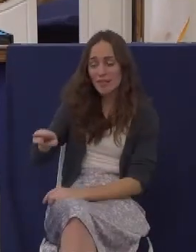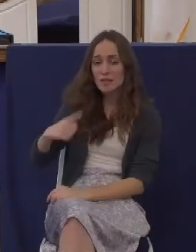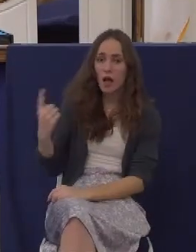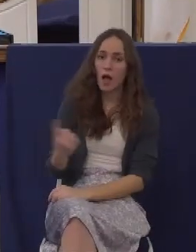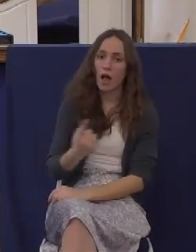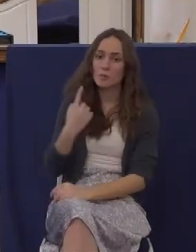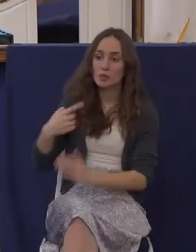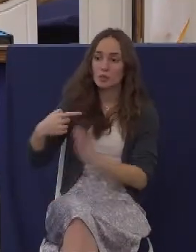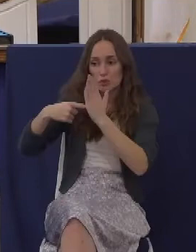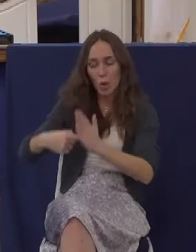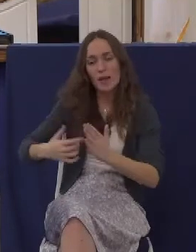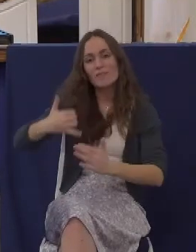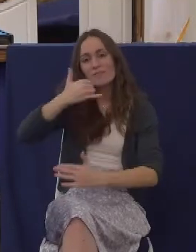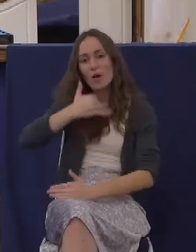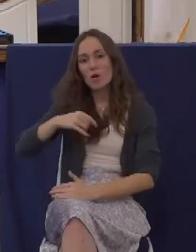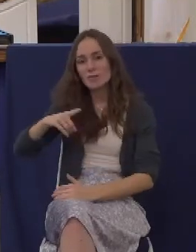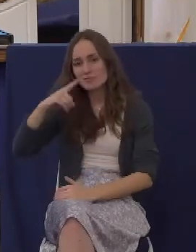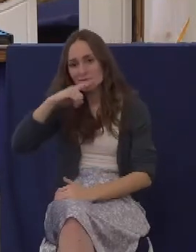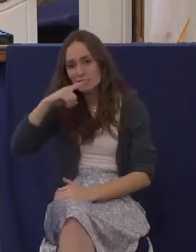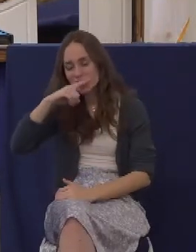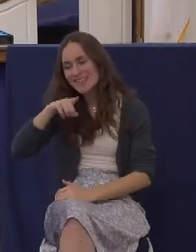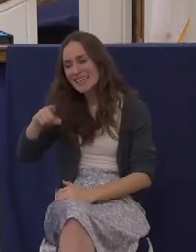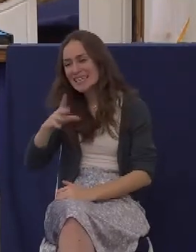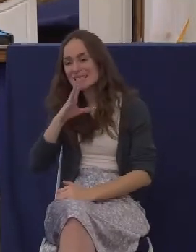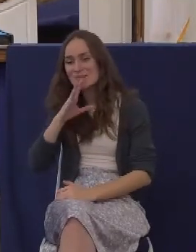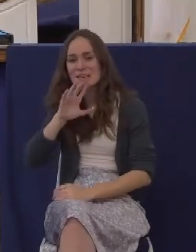speaks about it in a sarcastic way.